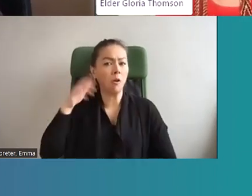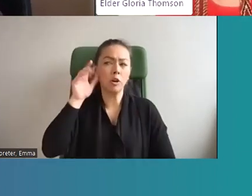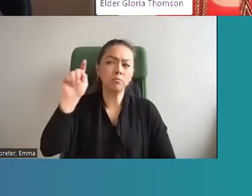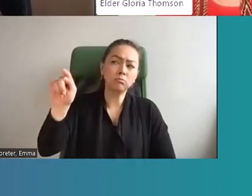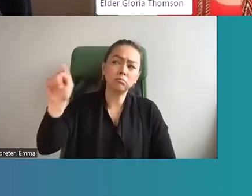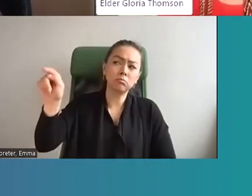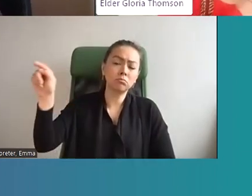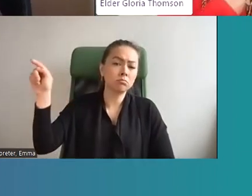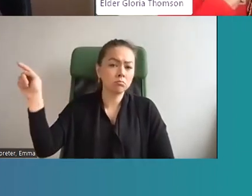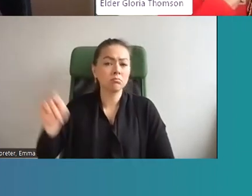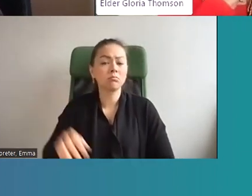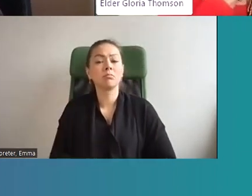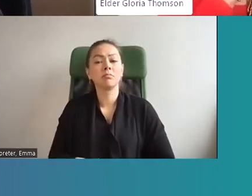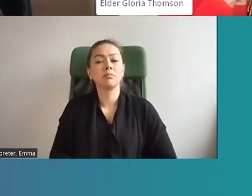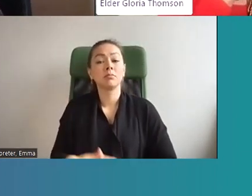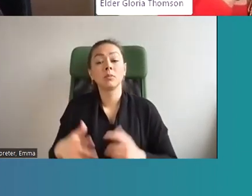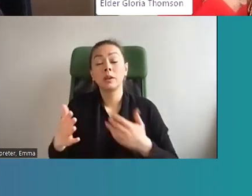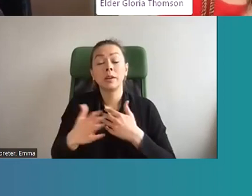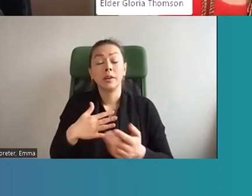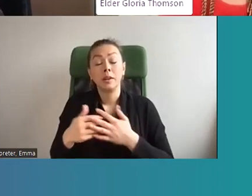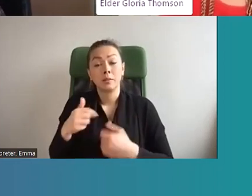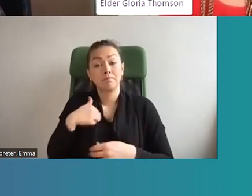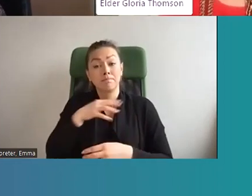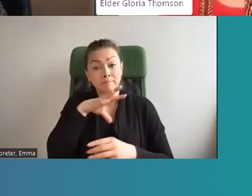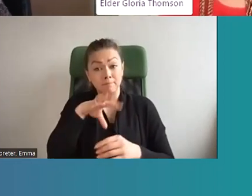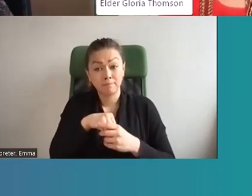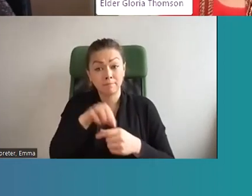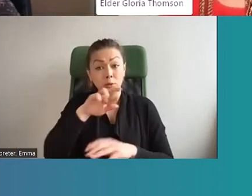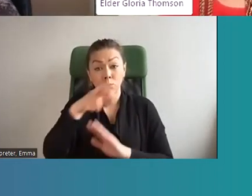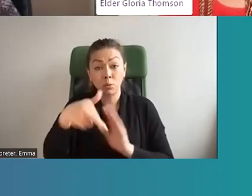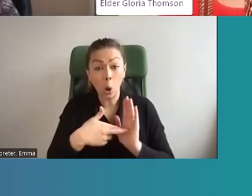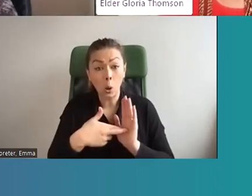How I came here is I have no idea,